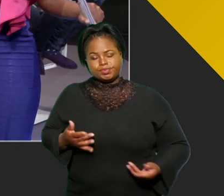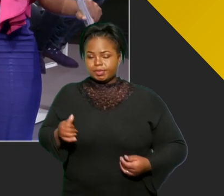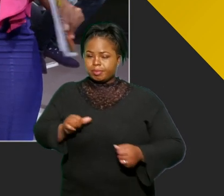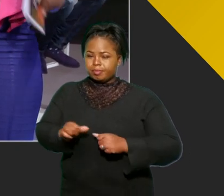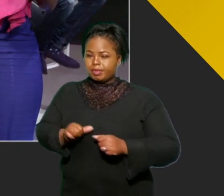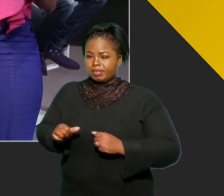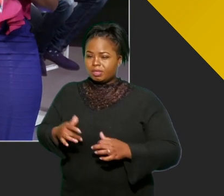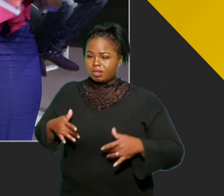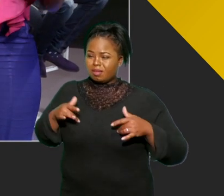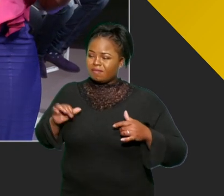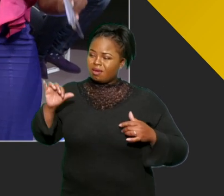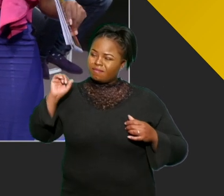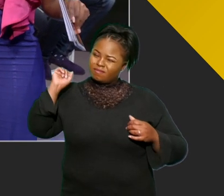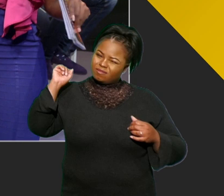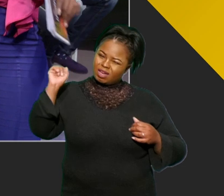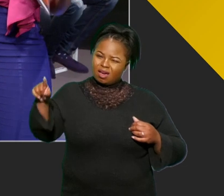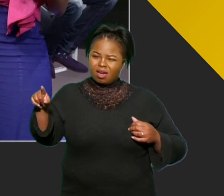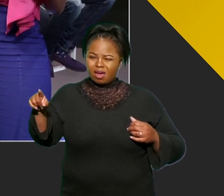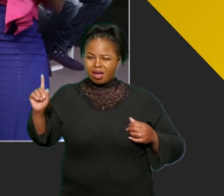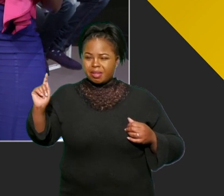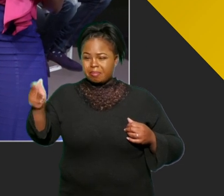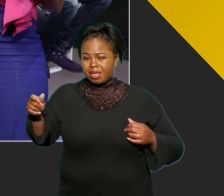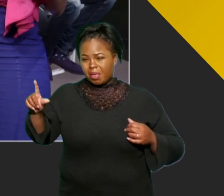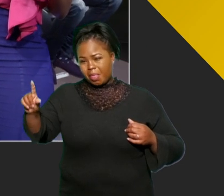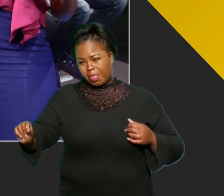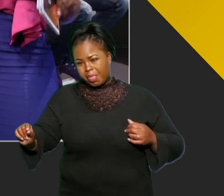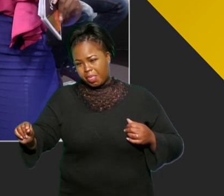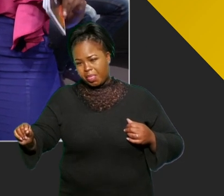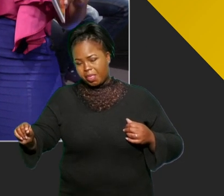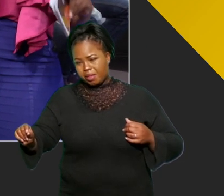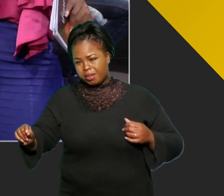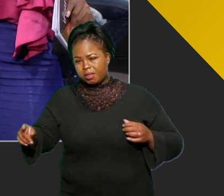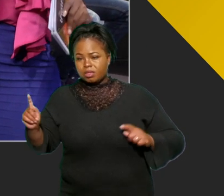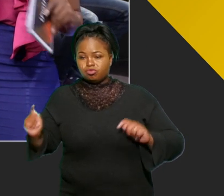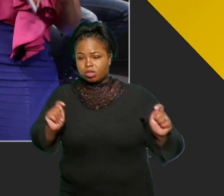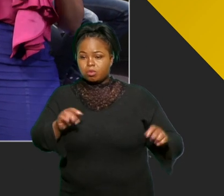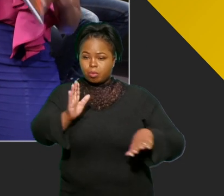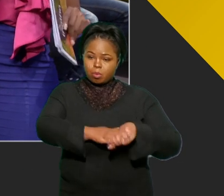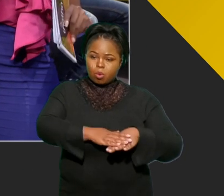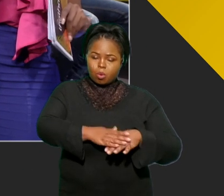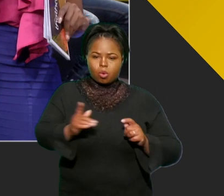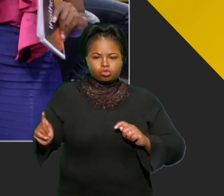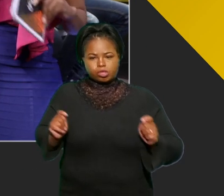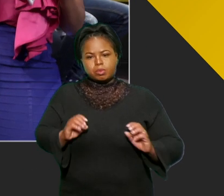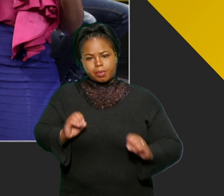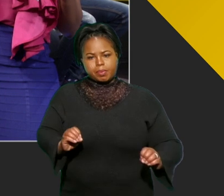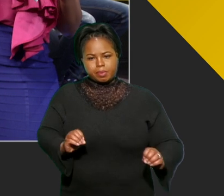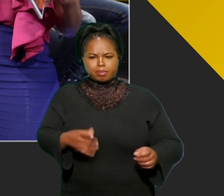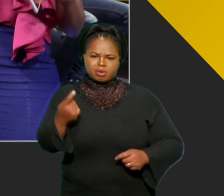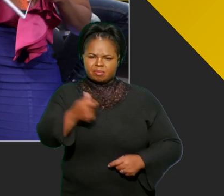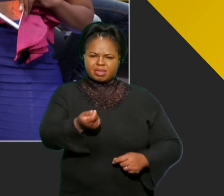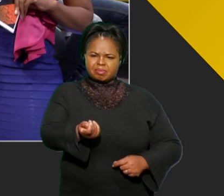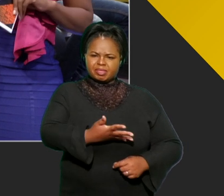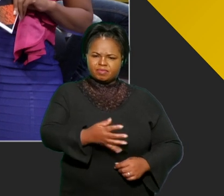far upatele rent e chipile upatele more petrol transport cost or no transport cost but a